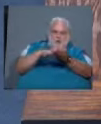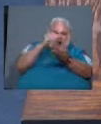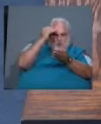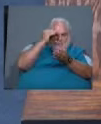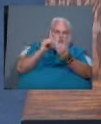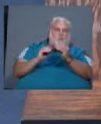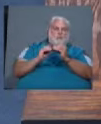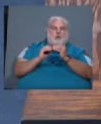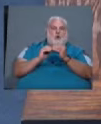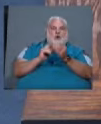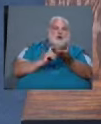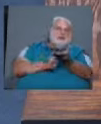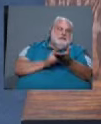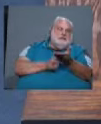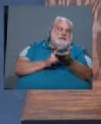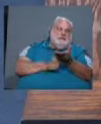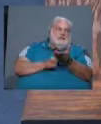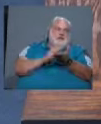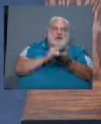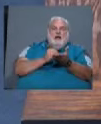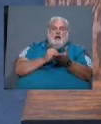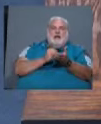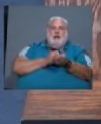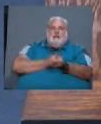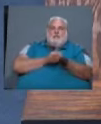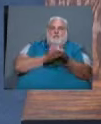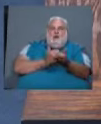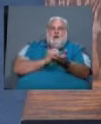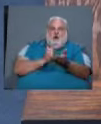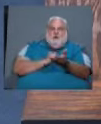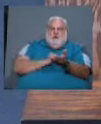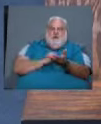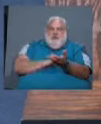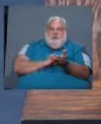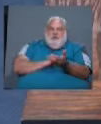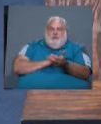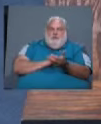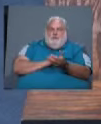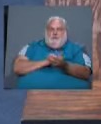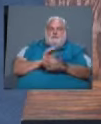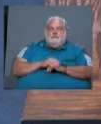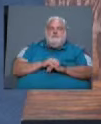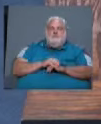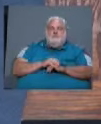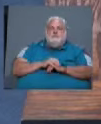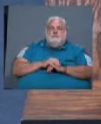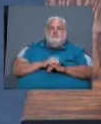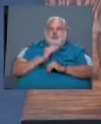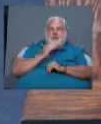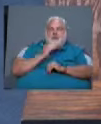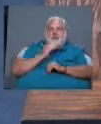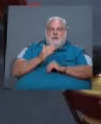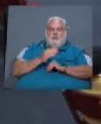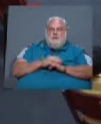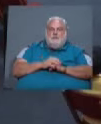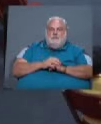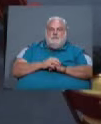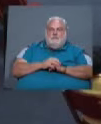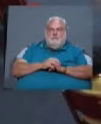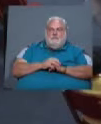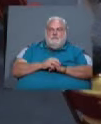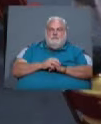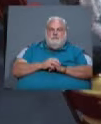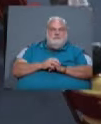about, discuss, and voice our opinions about their proposal. Thank you. Thank